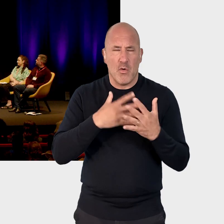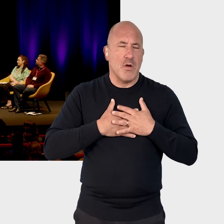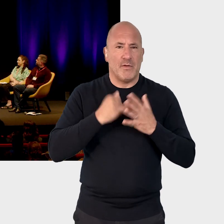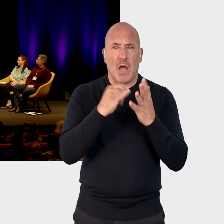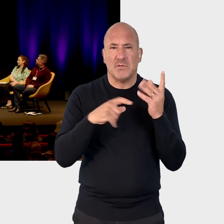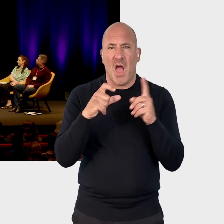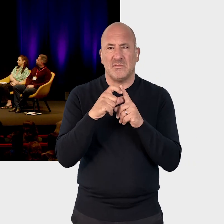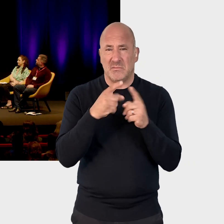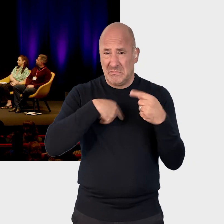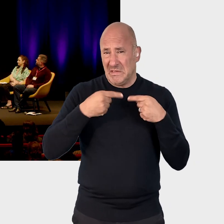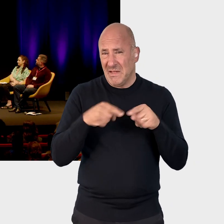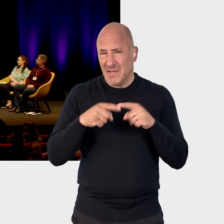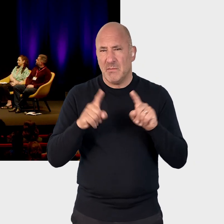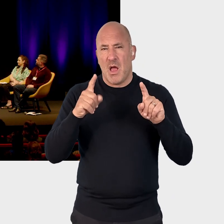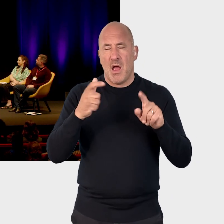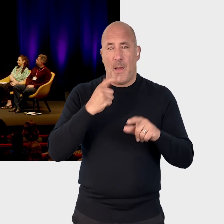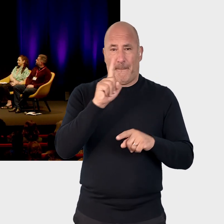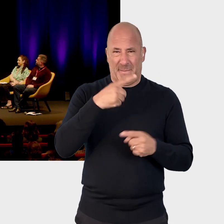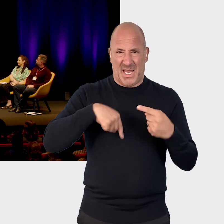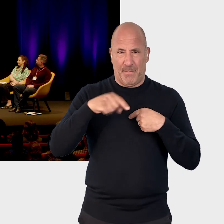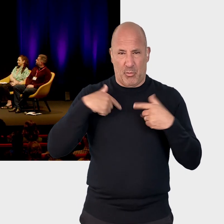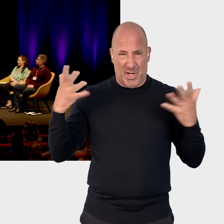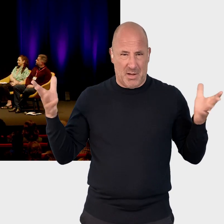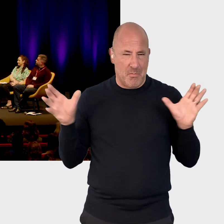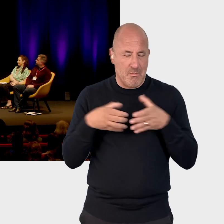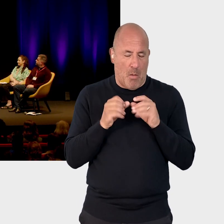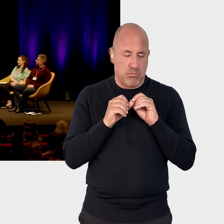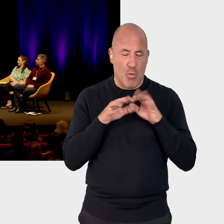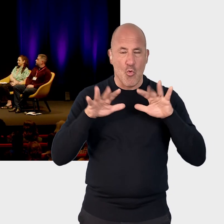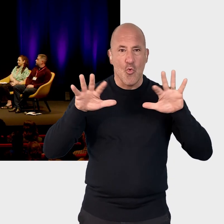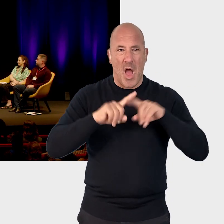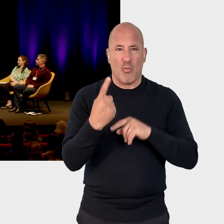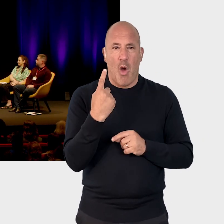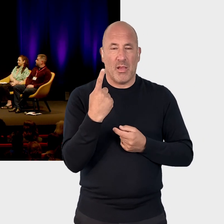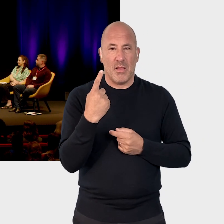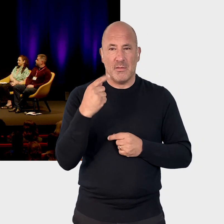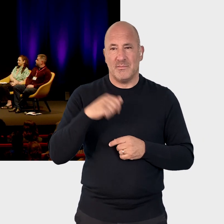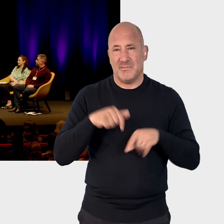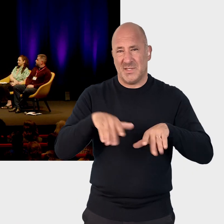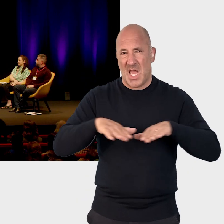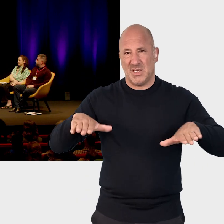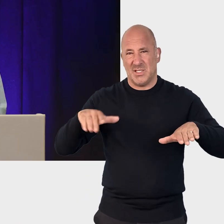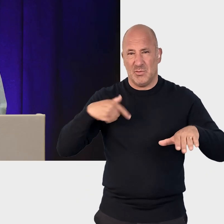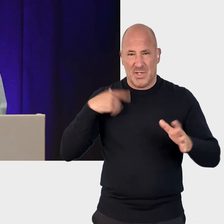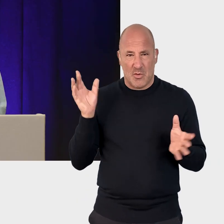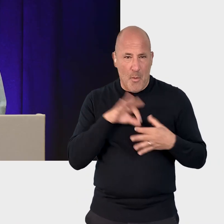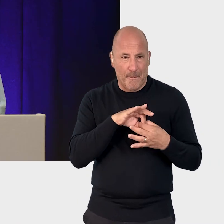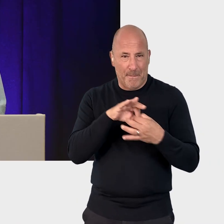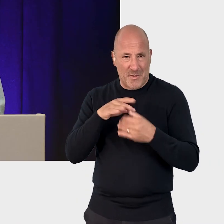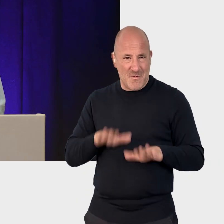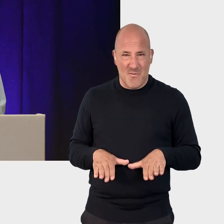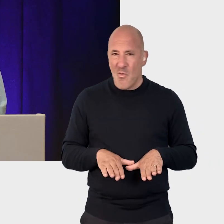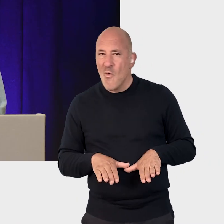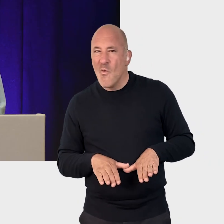a record for the love of Sunderland. Different we are, yet in our humanity we shine bright as one. On